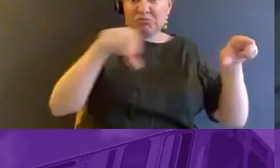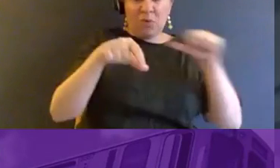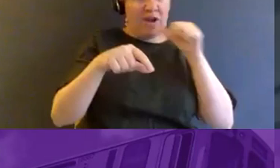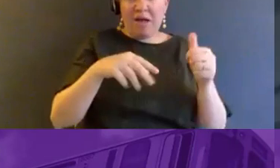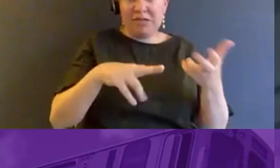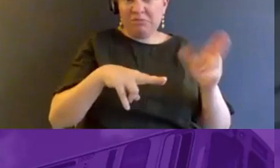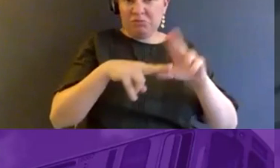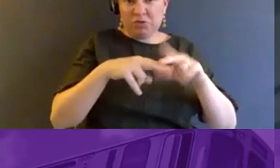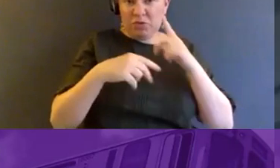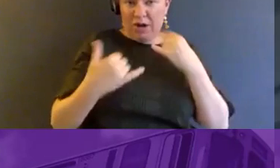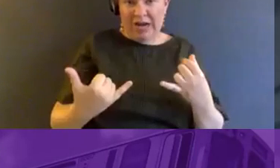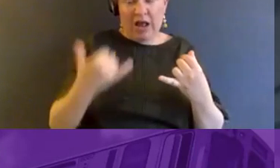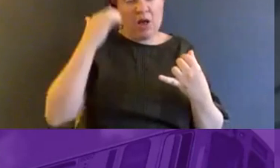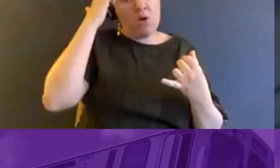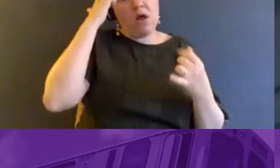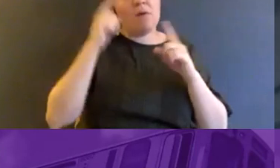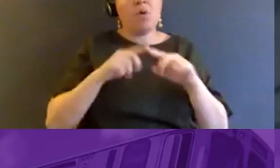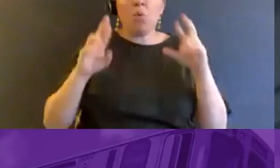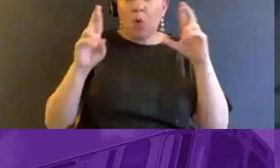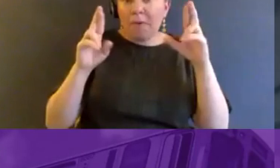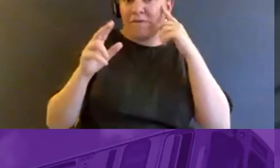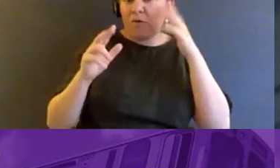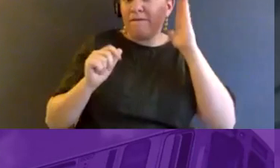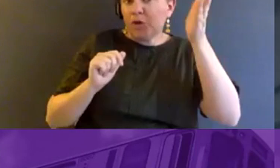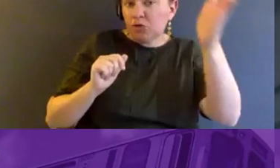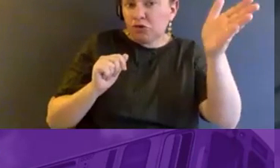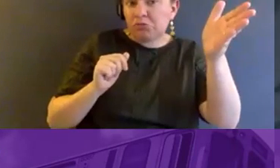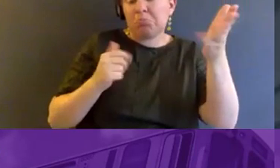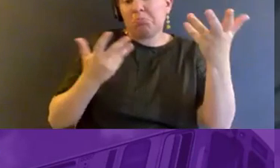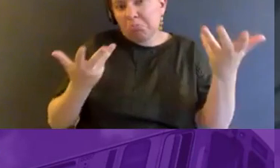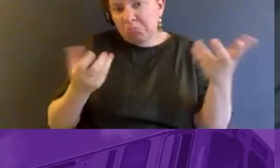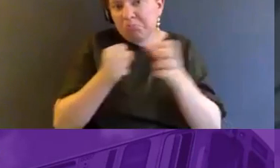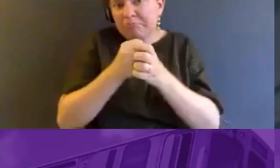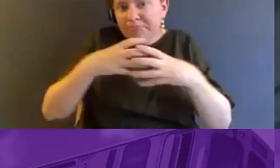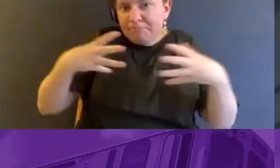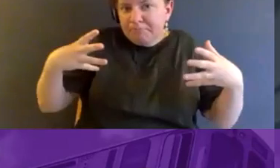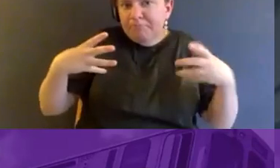again, we're hoping for future phases, and that would certainly be work that would be included.